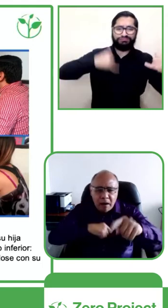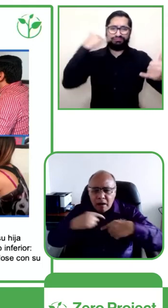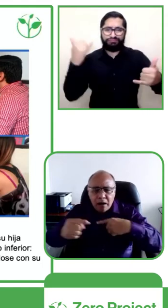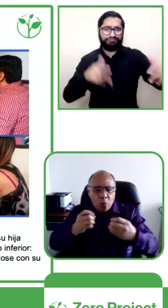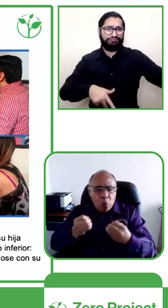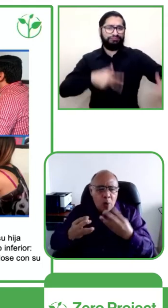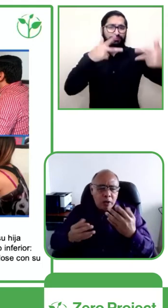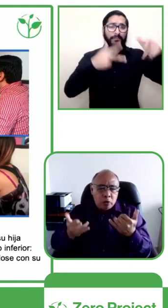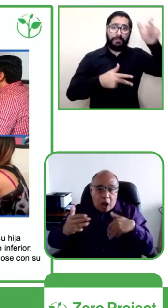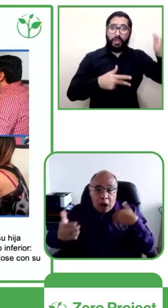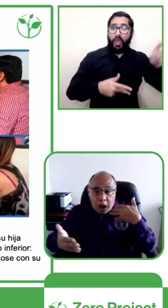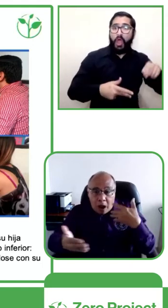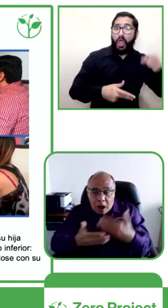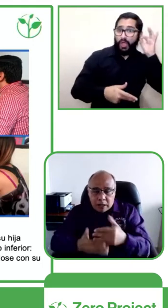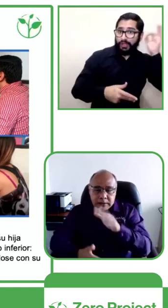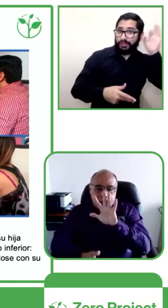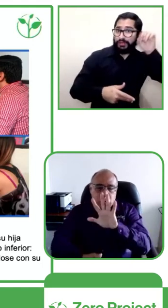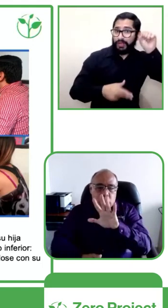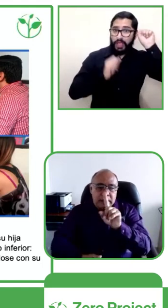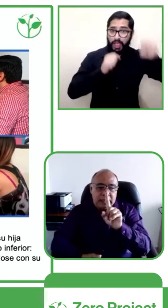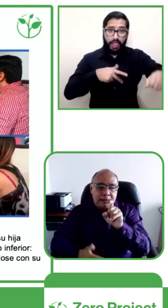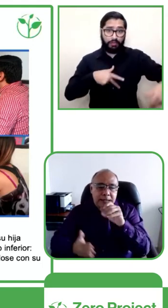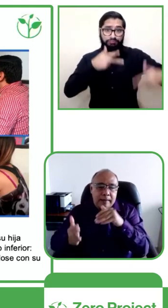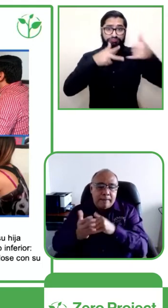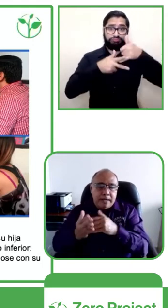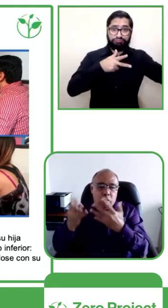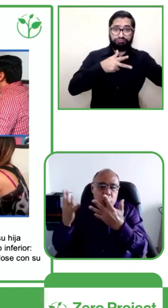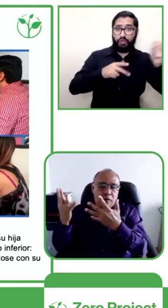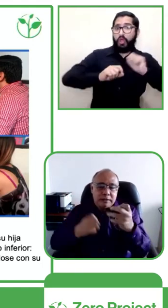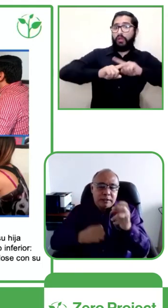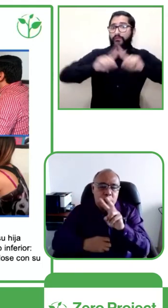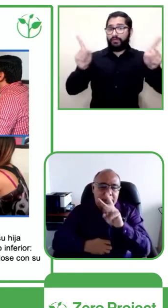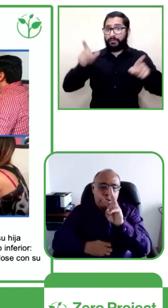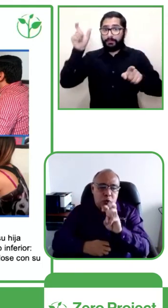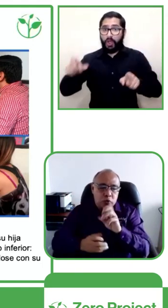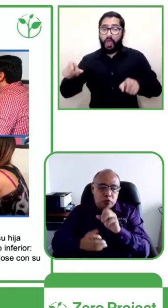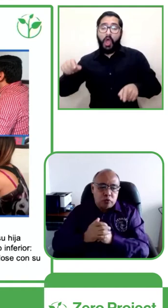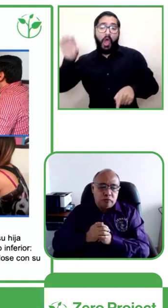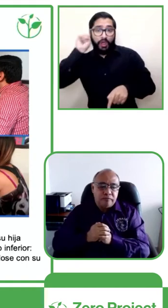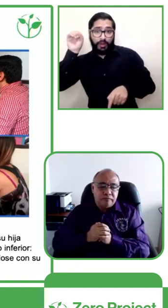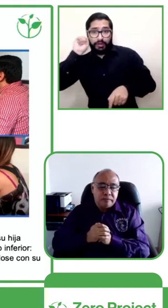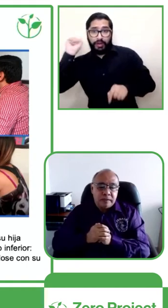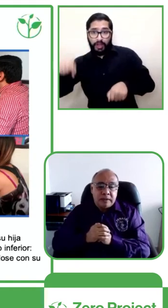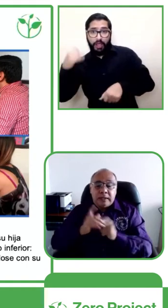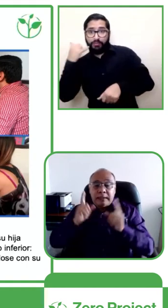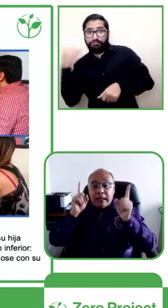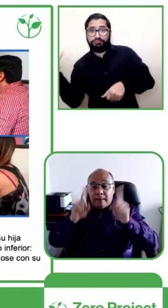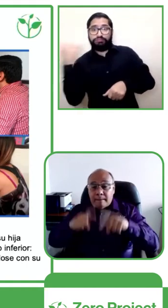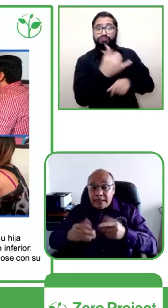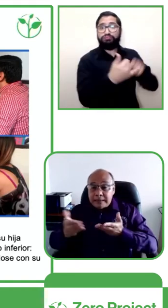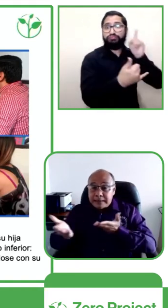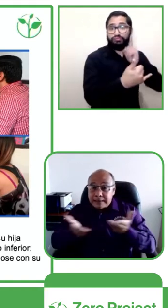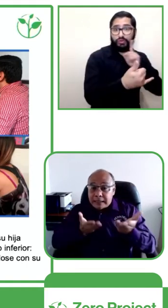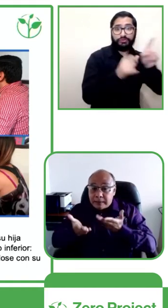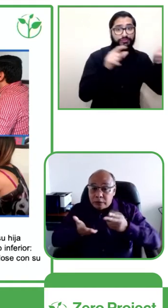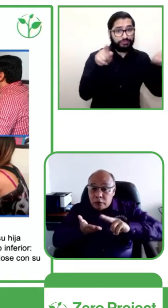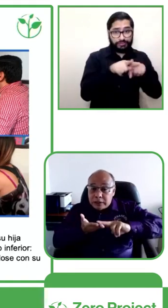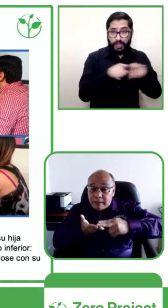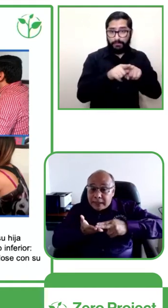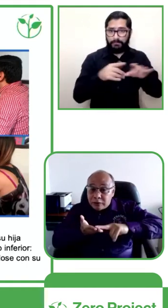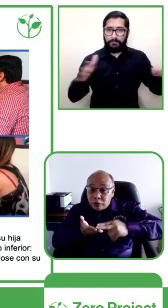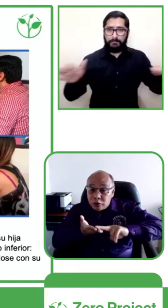two-way communications using the interpretation service. The beneficiaries, the recipients of the service,